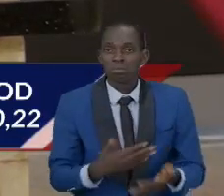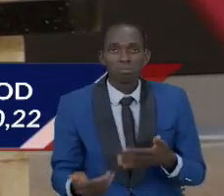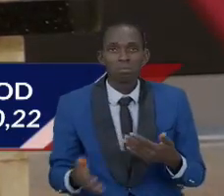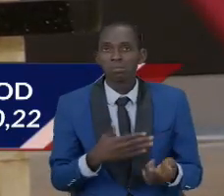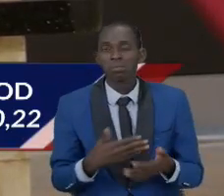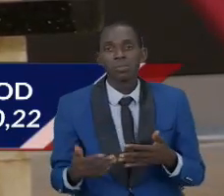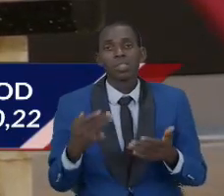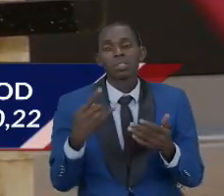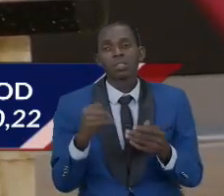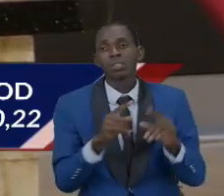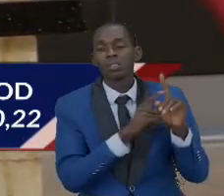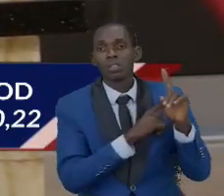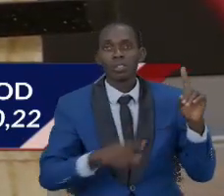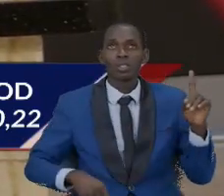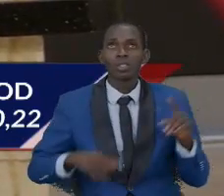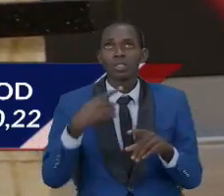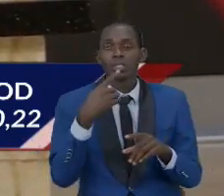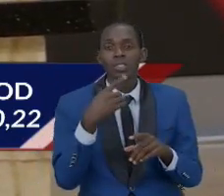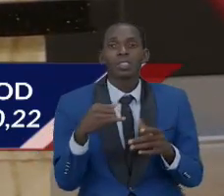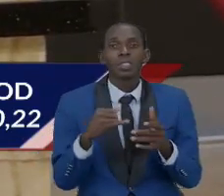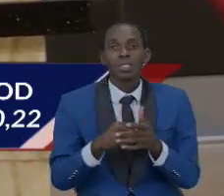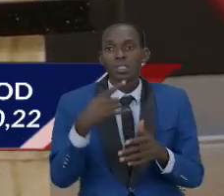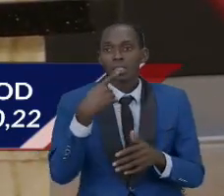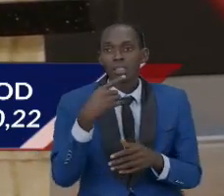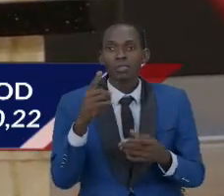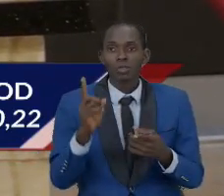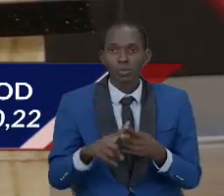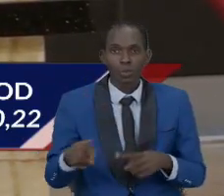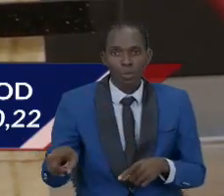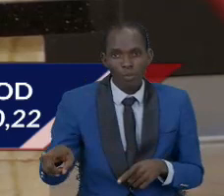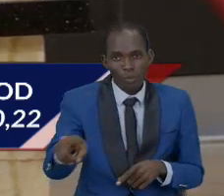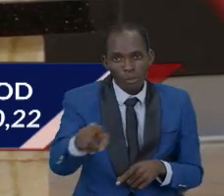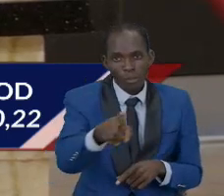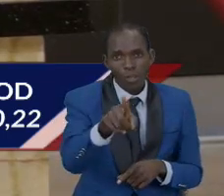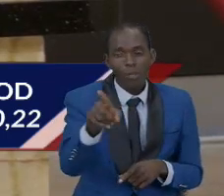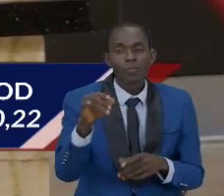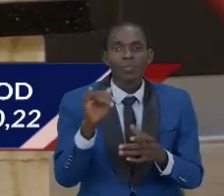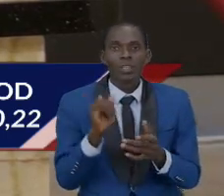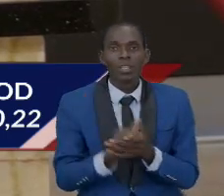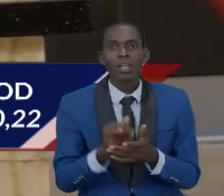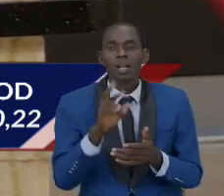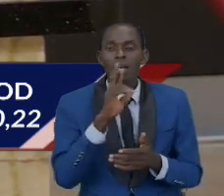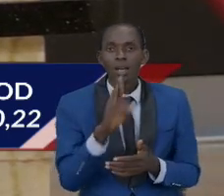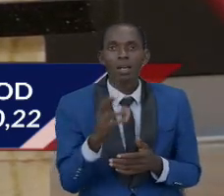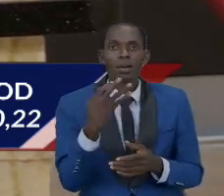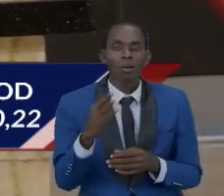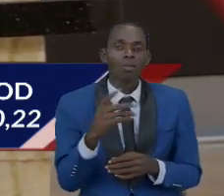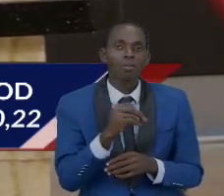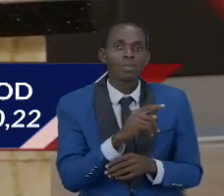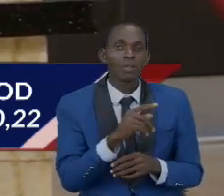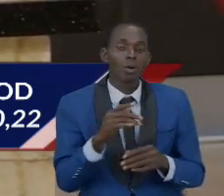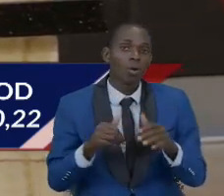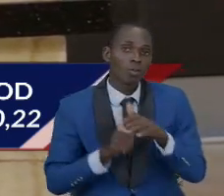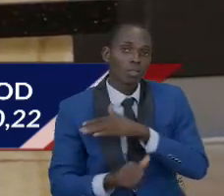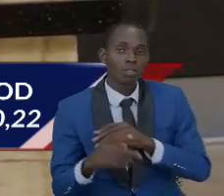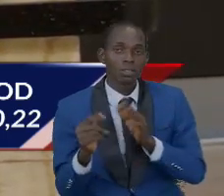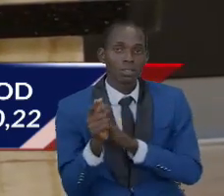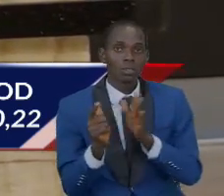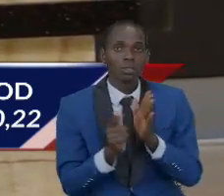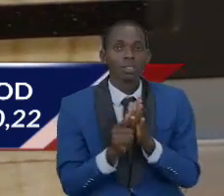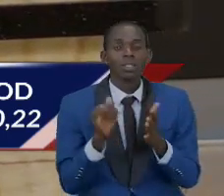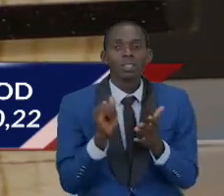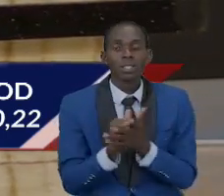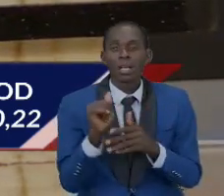the Lord says it said to them who are under the law that every mouth